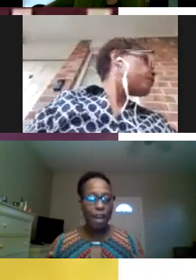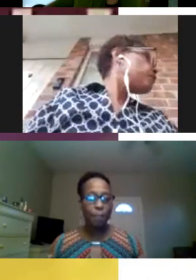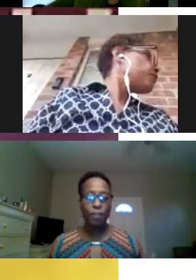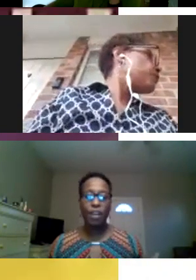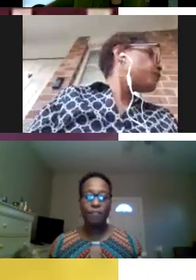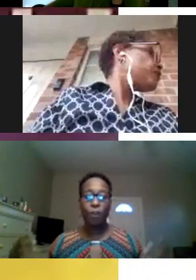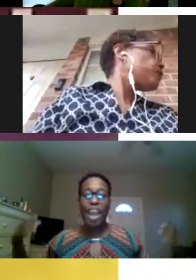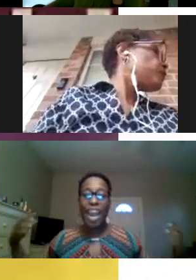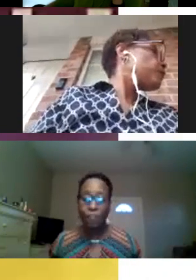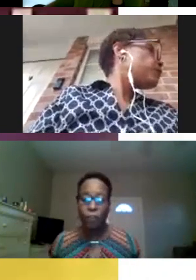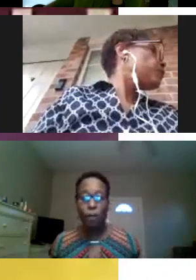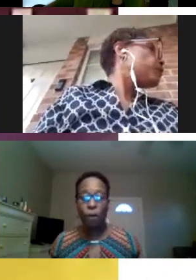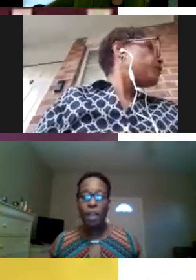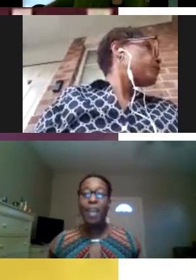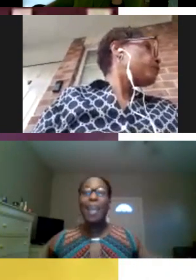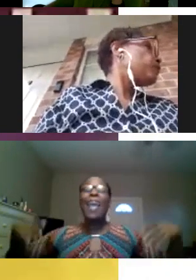Having an opportunity for